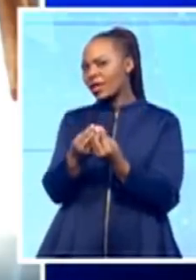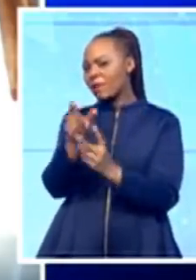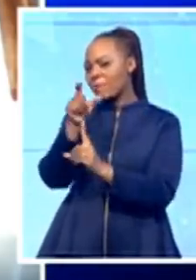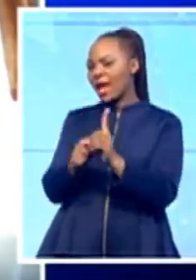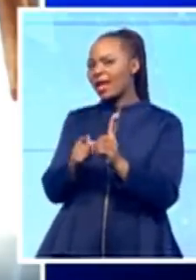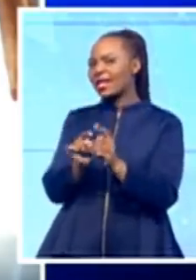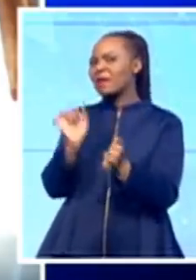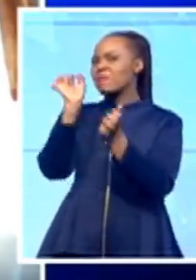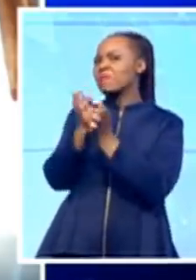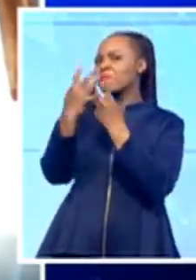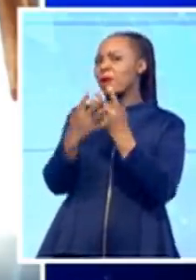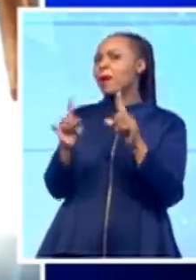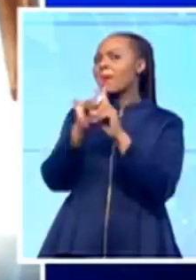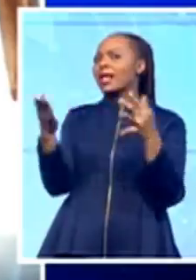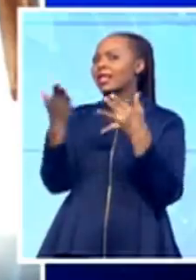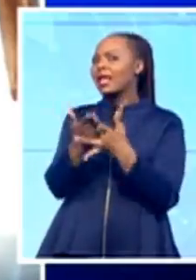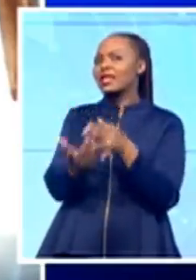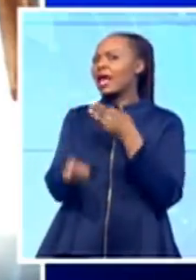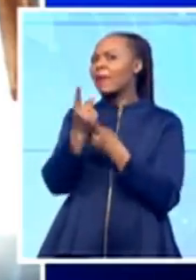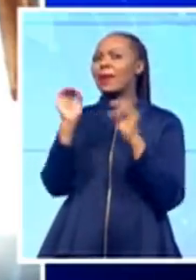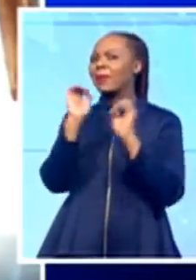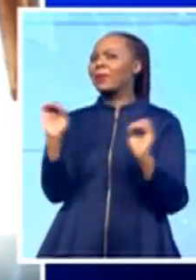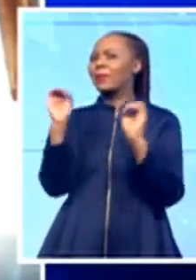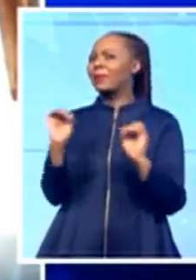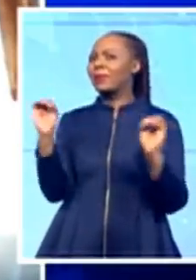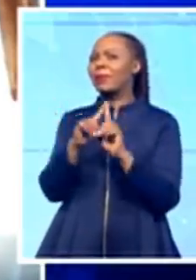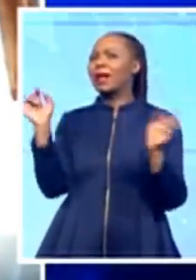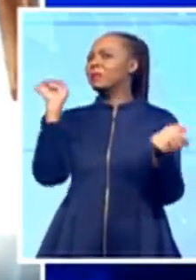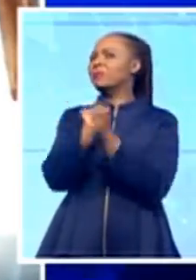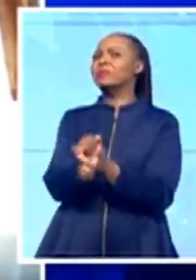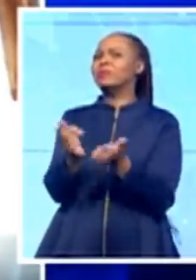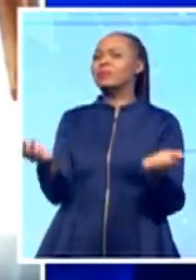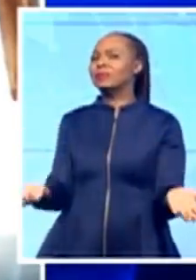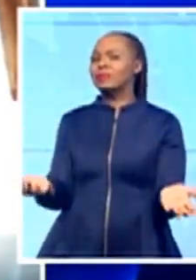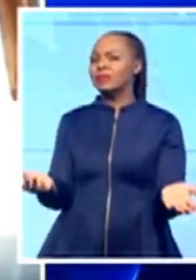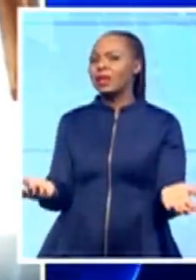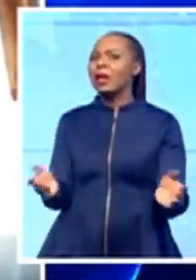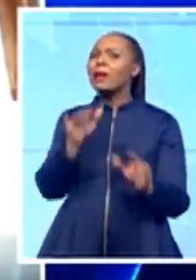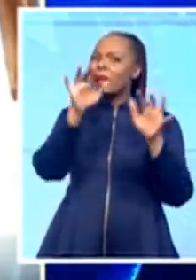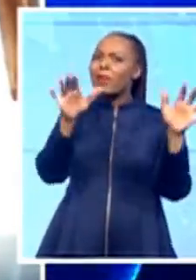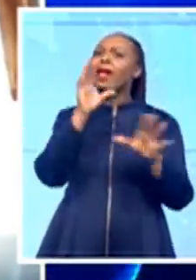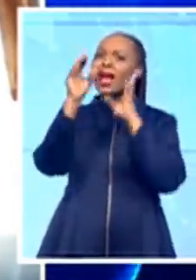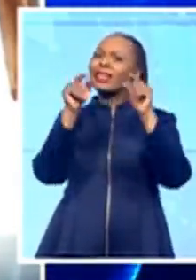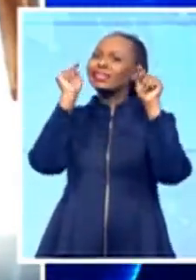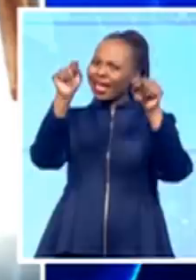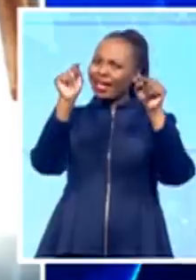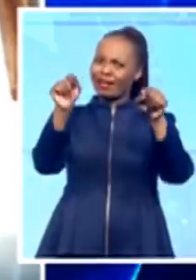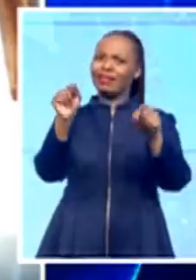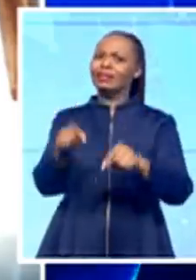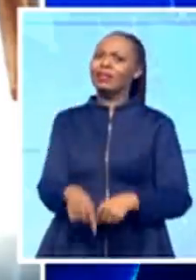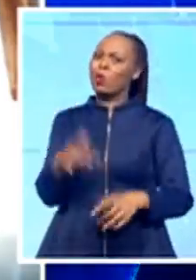that. And all of a sudden, when people are provoked and when the righteous anger is